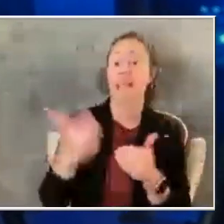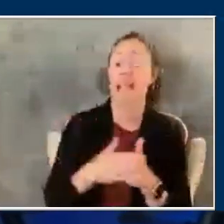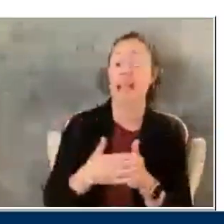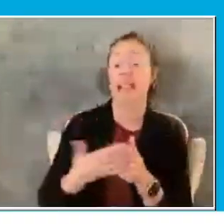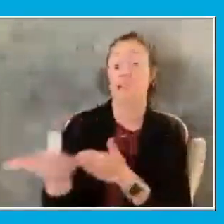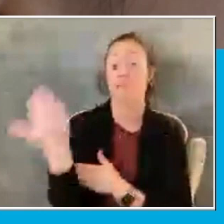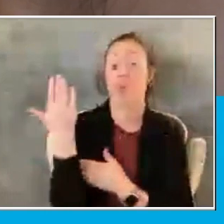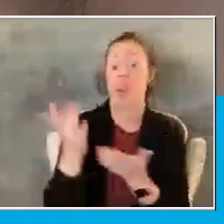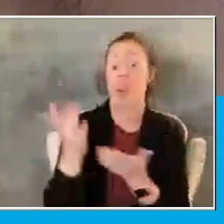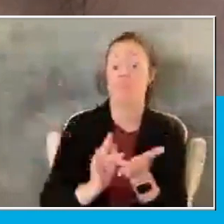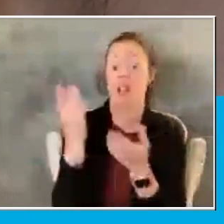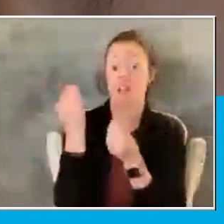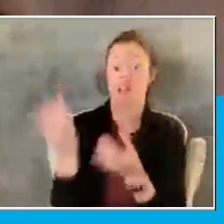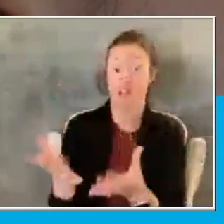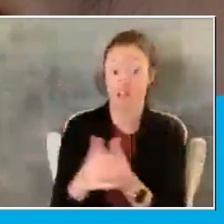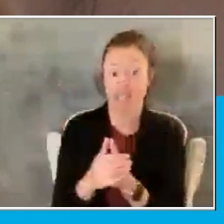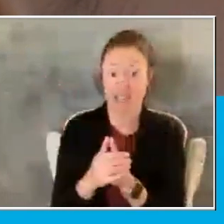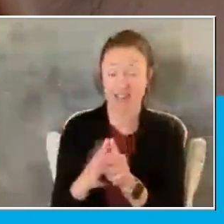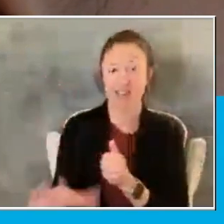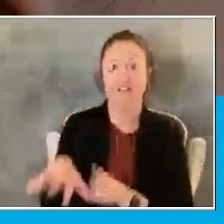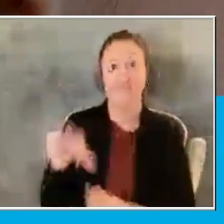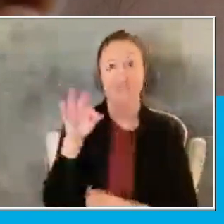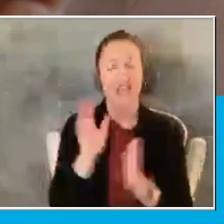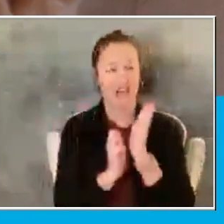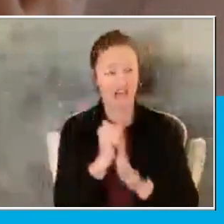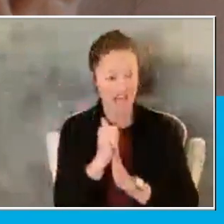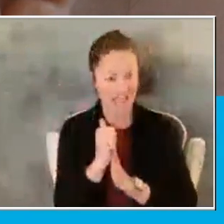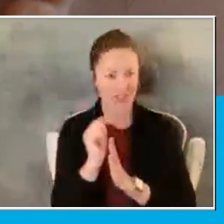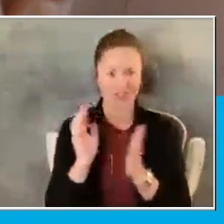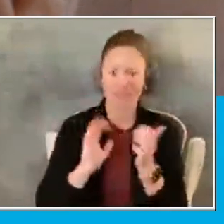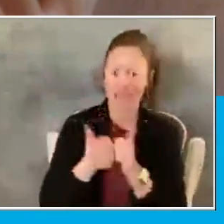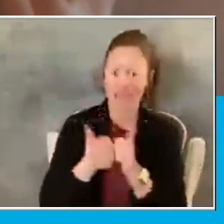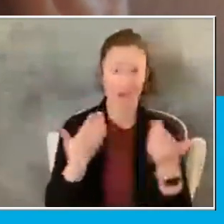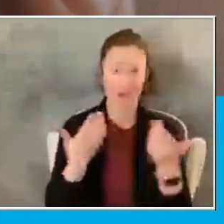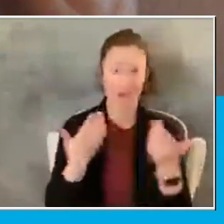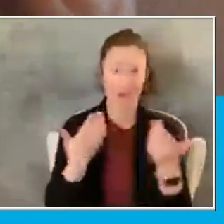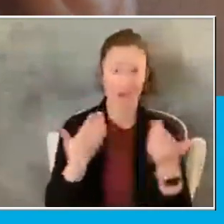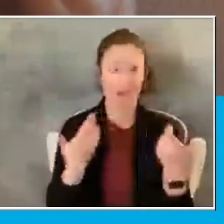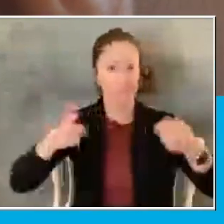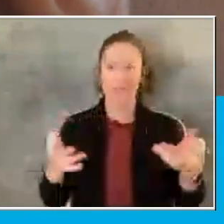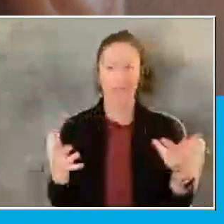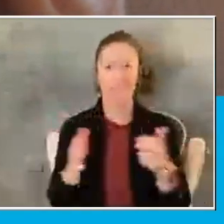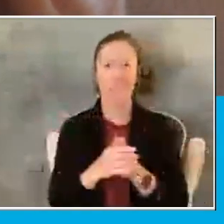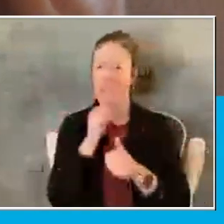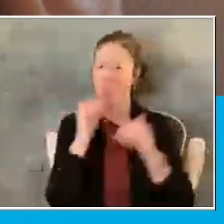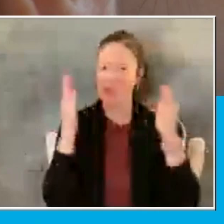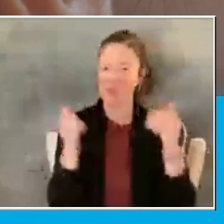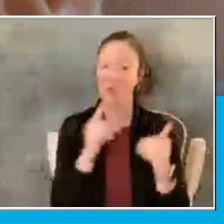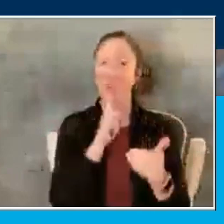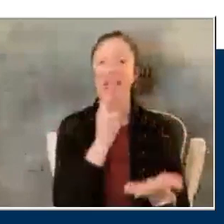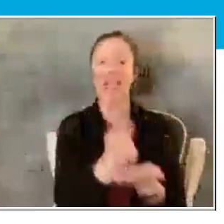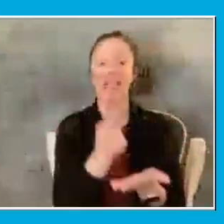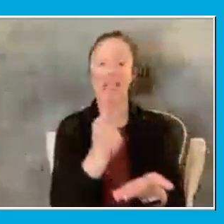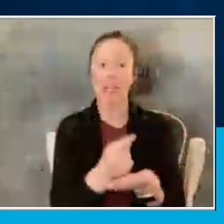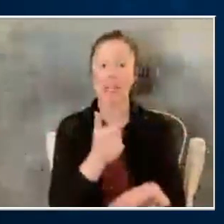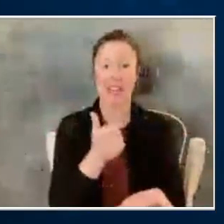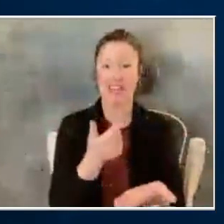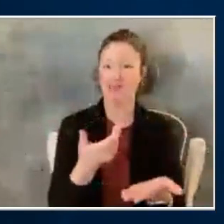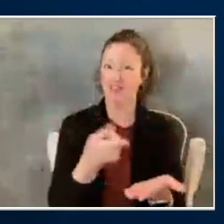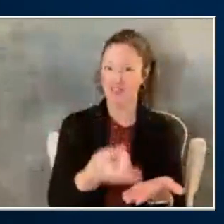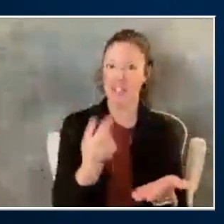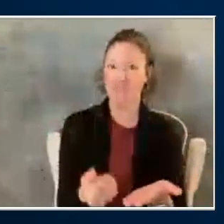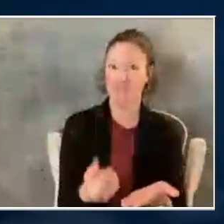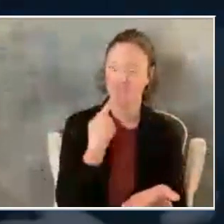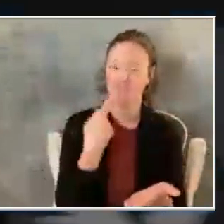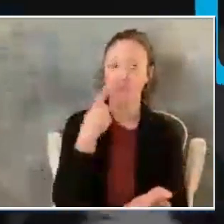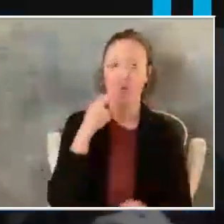Medical Update, discovering cancer just by chance, plus the treatment that had Jennifer swallowing radiation. Tuesday at 8.